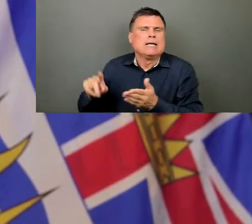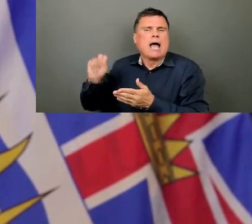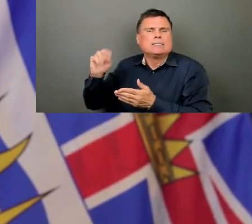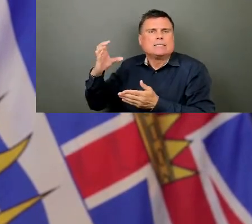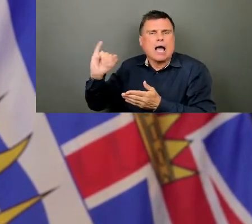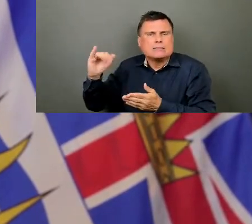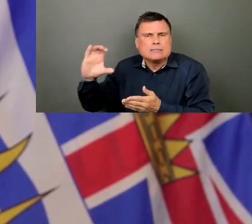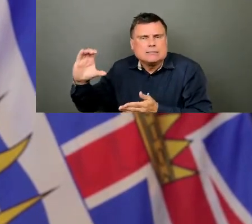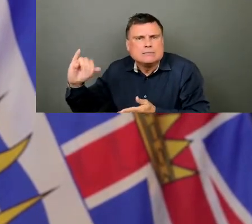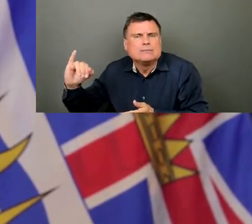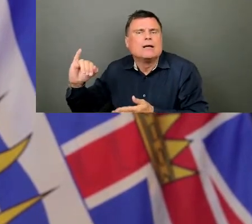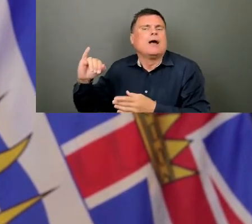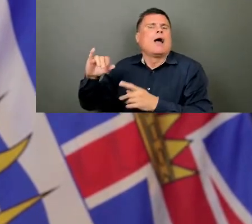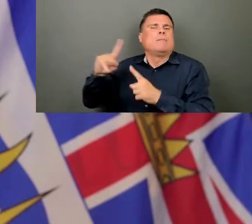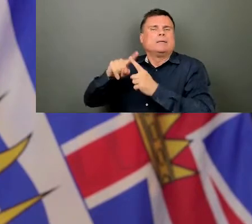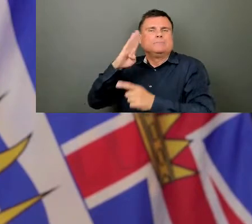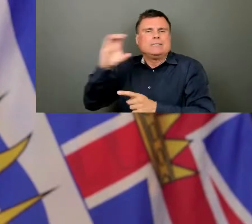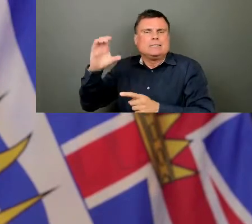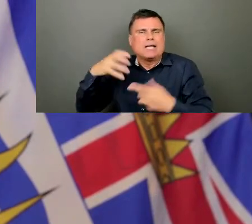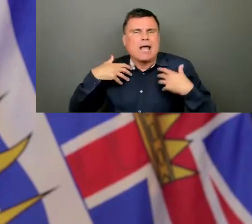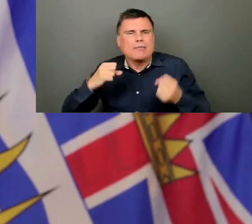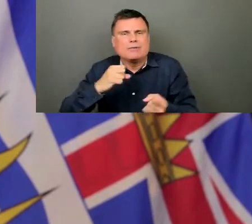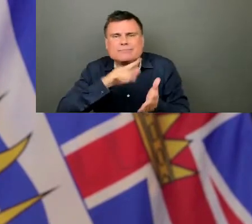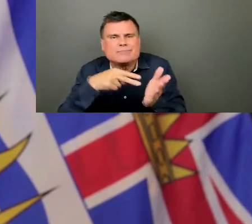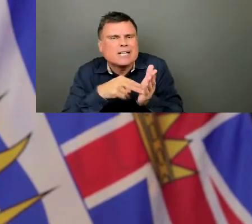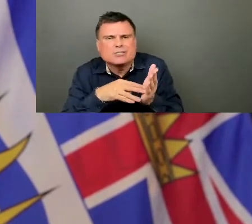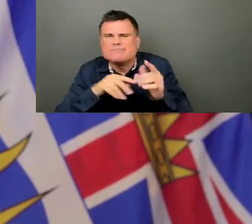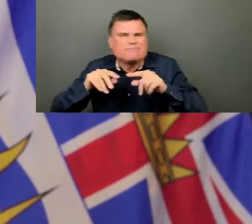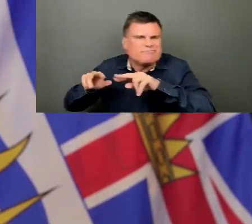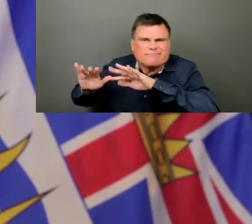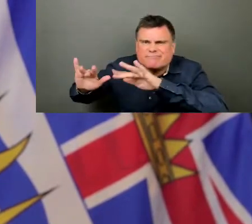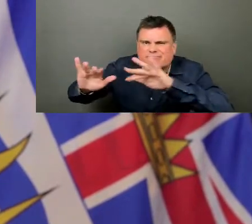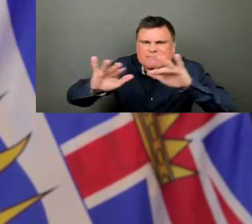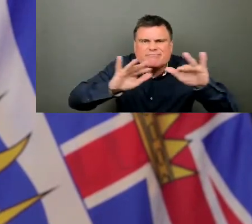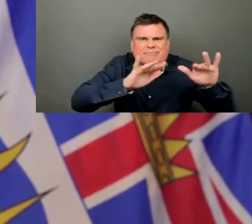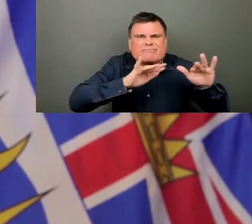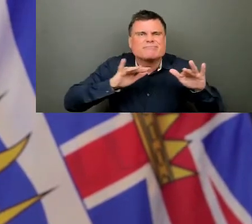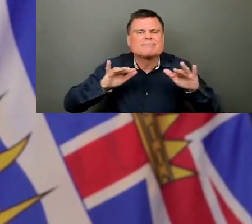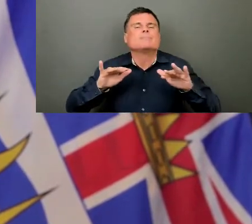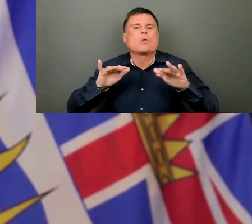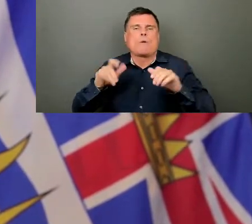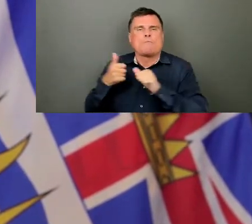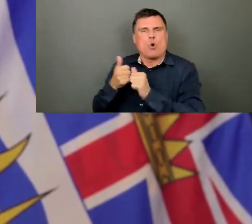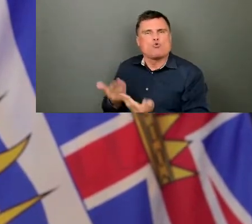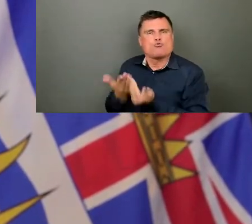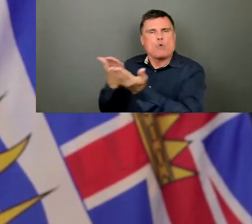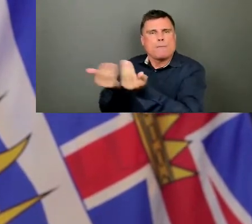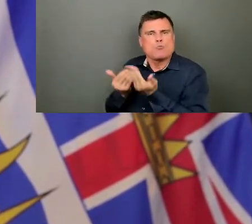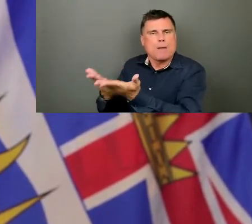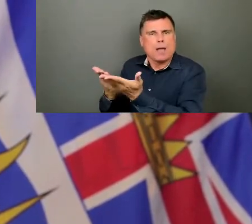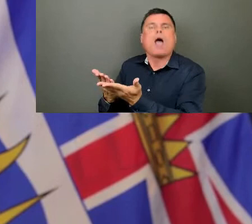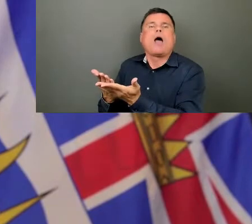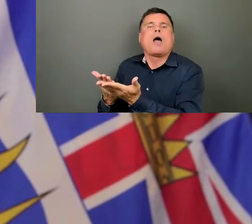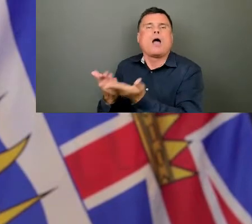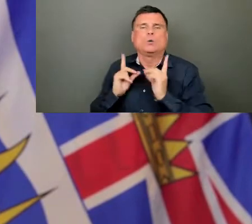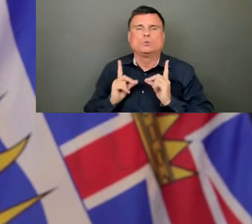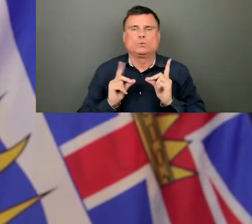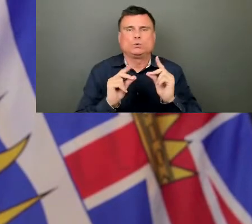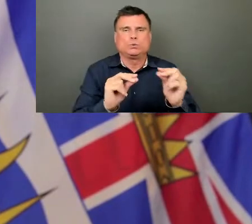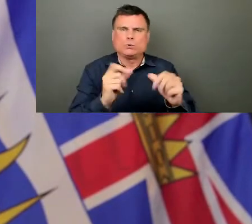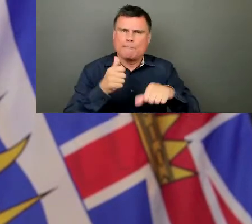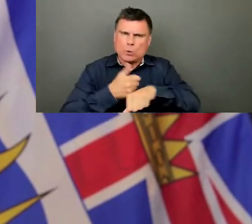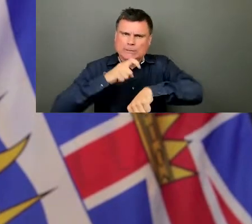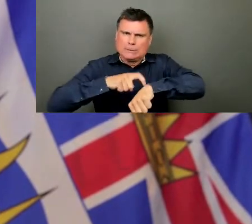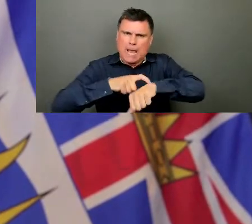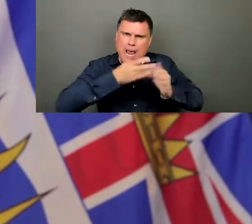options and the best timing in the coming weeks. In terms of the rest of us, whether everybody needs a